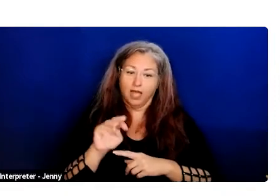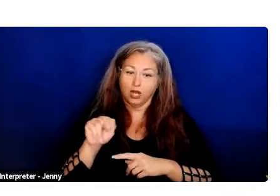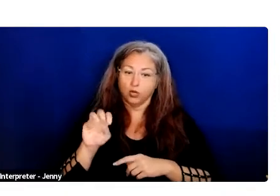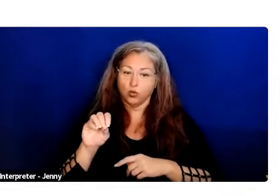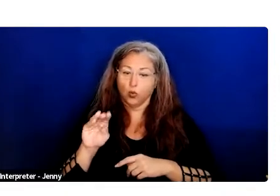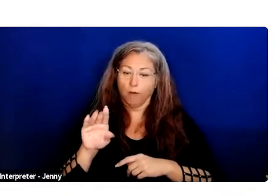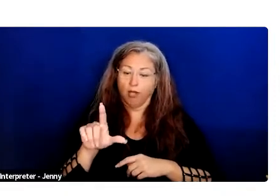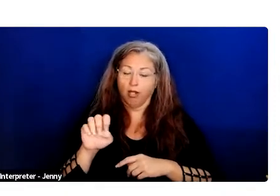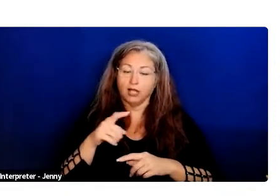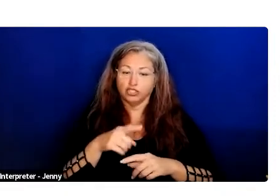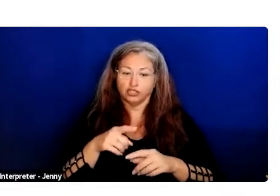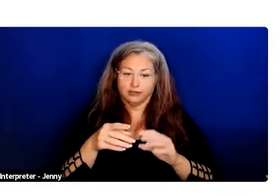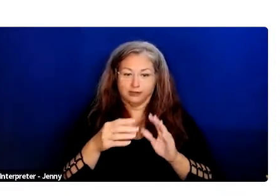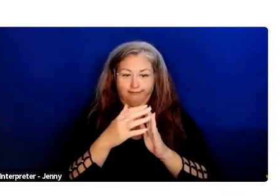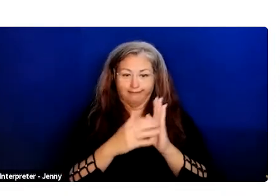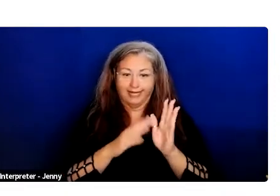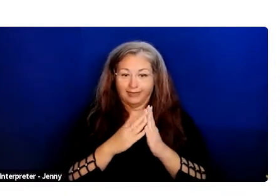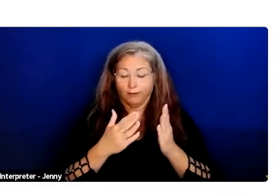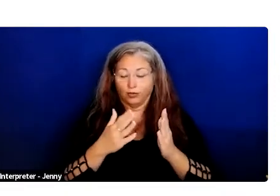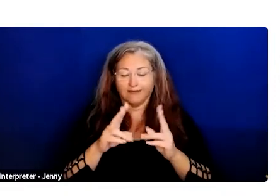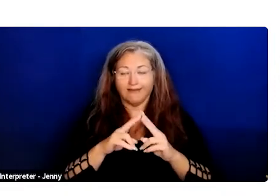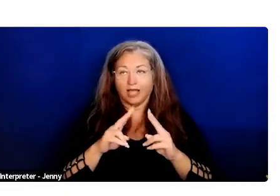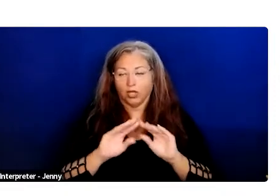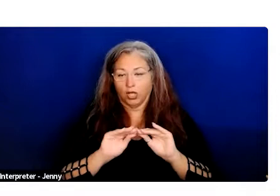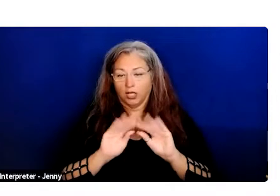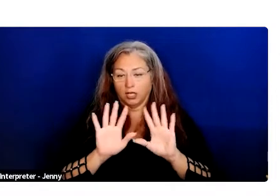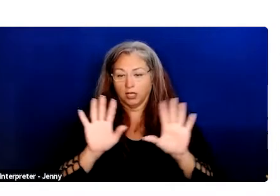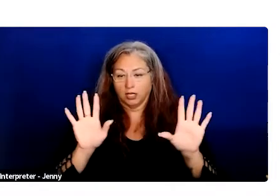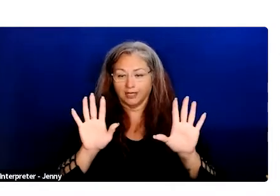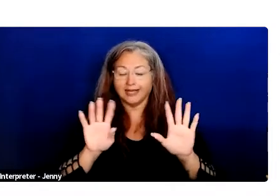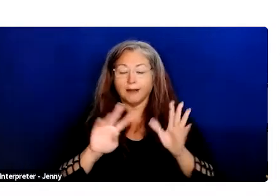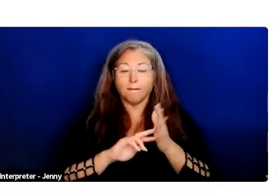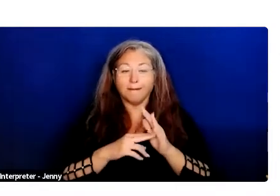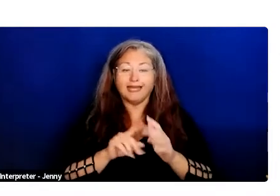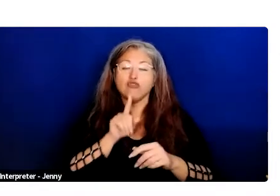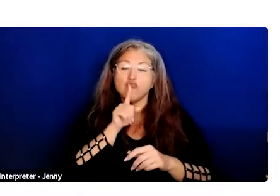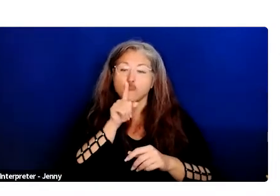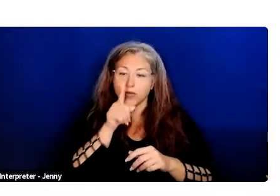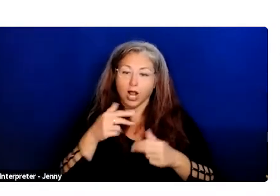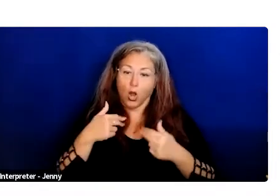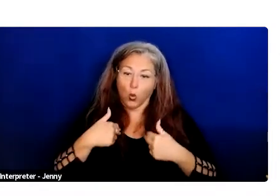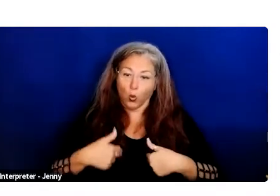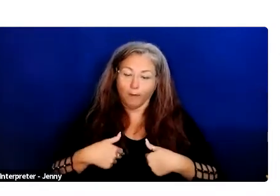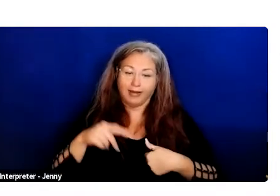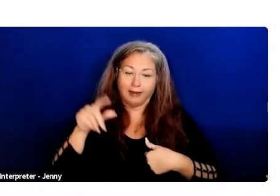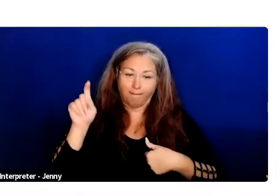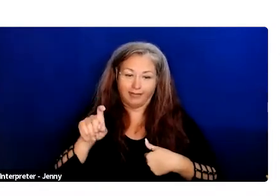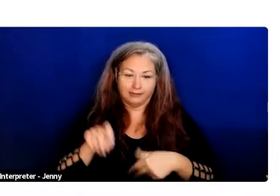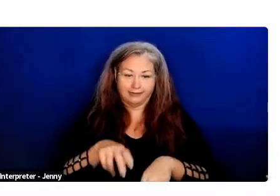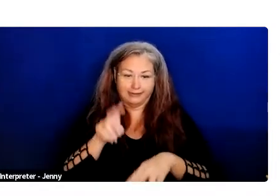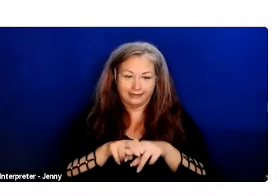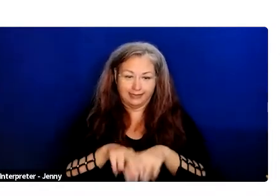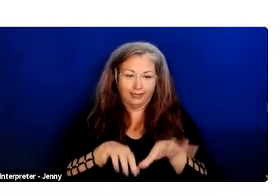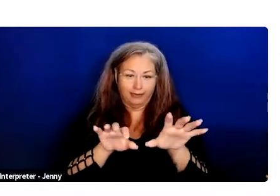in this book, and what's very apparent, is that there were real humans that had to put in that information